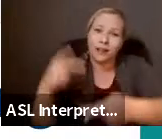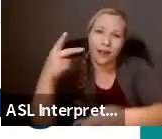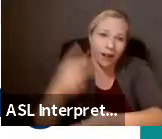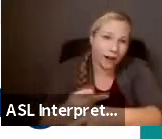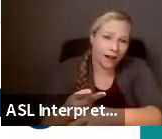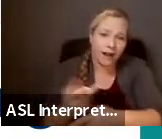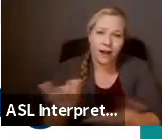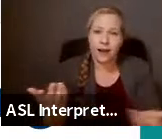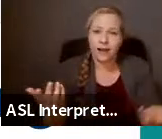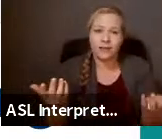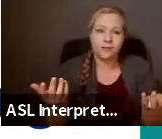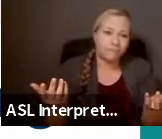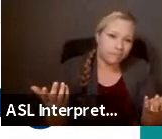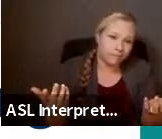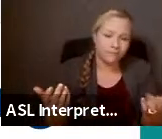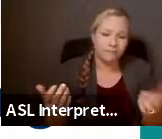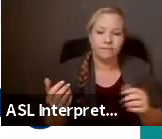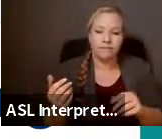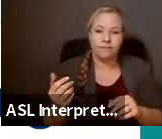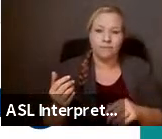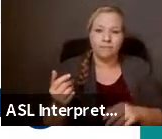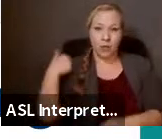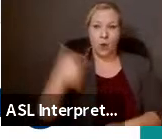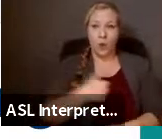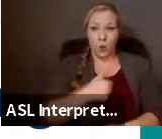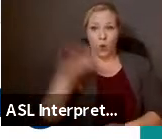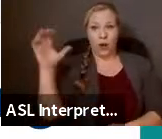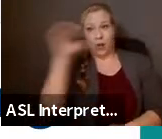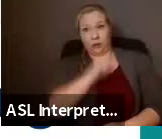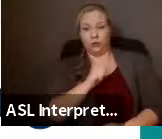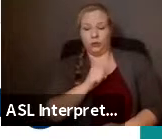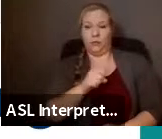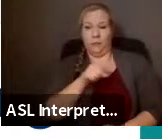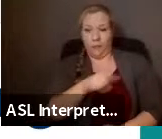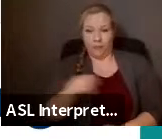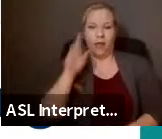is that they're going to be very comfortable, very safe, right?